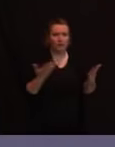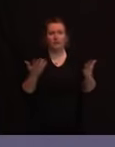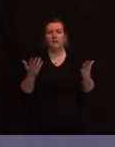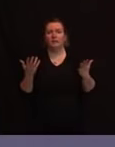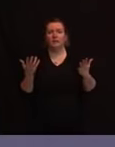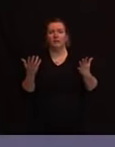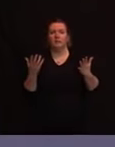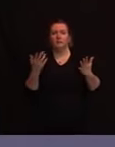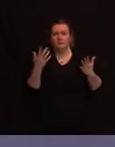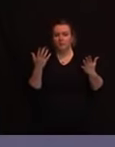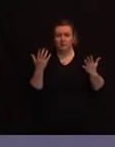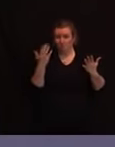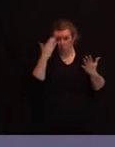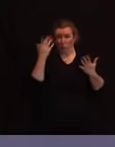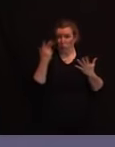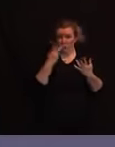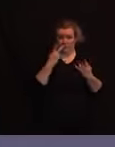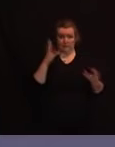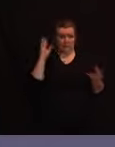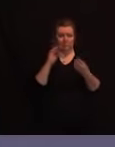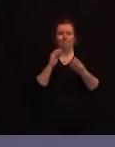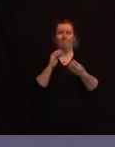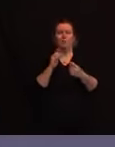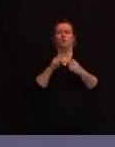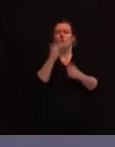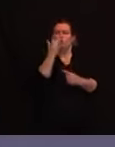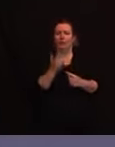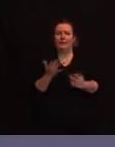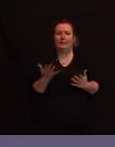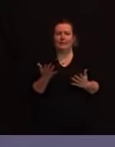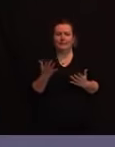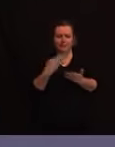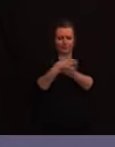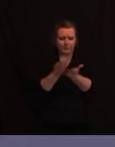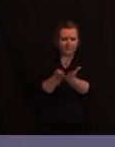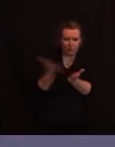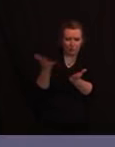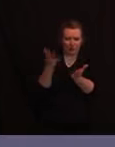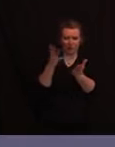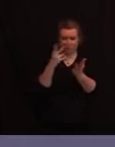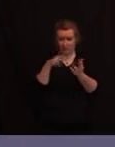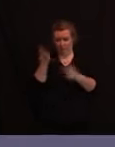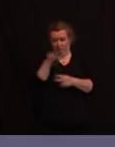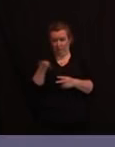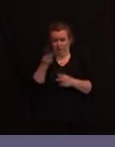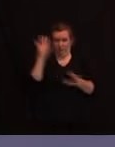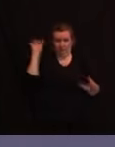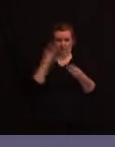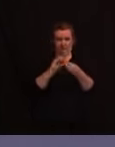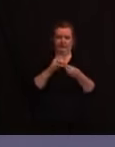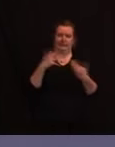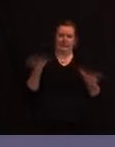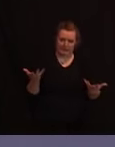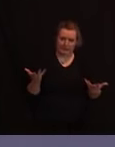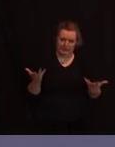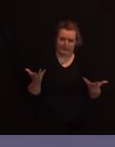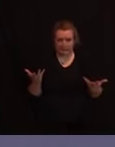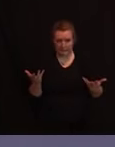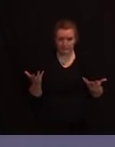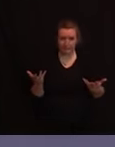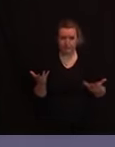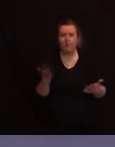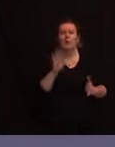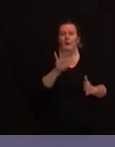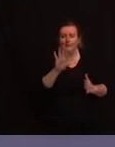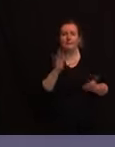on specifics as it relates to school budgets. Please bear with us on that, which is why it may make sense.